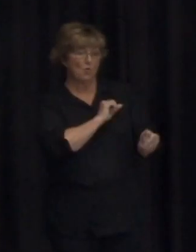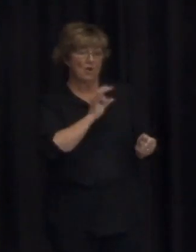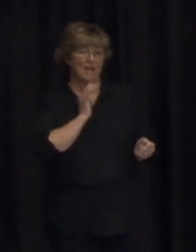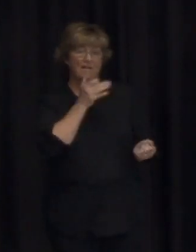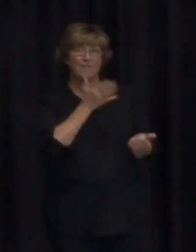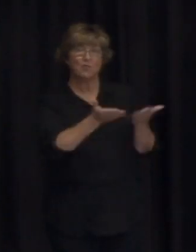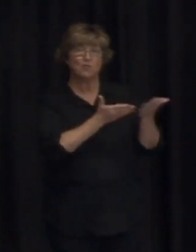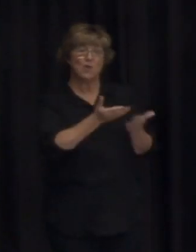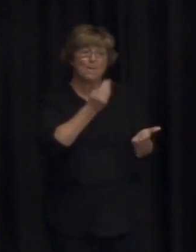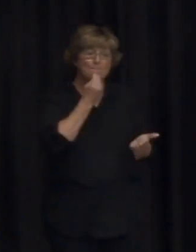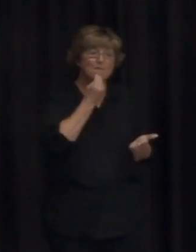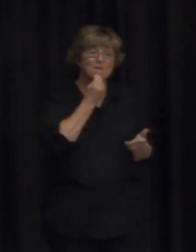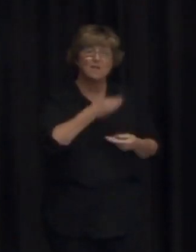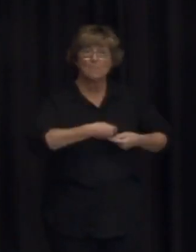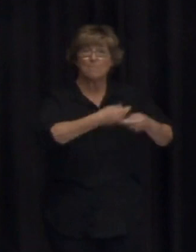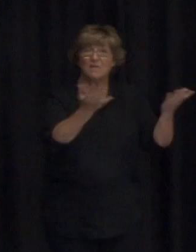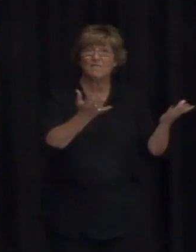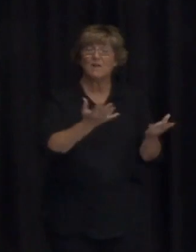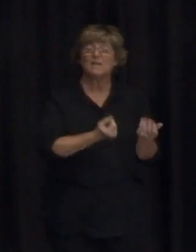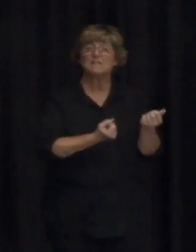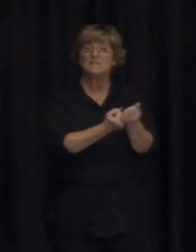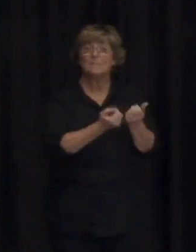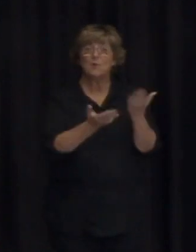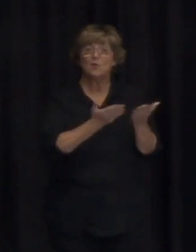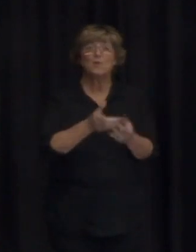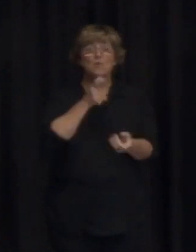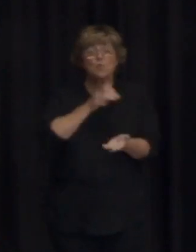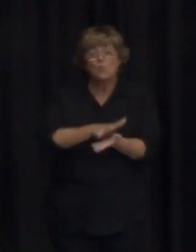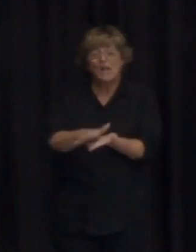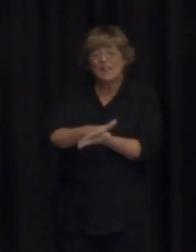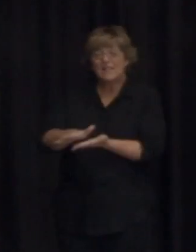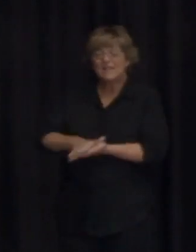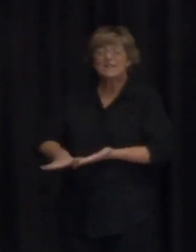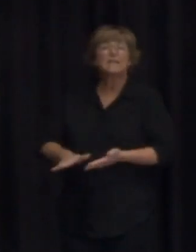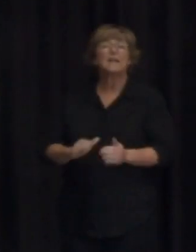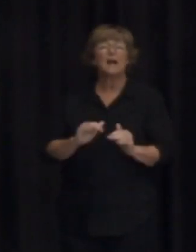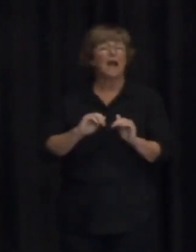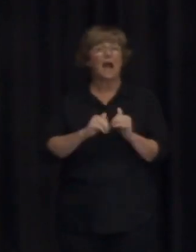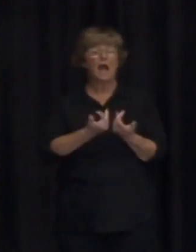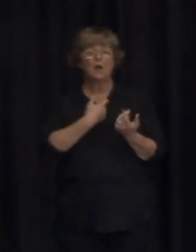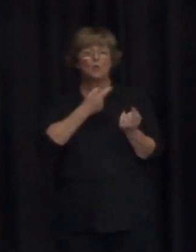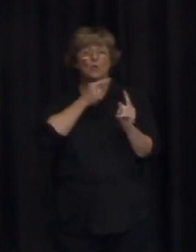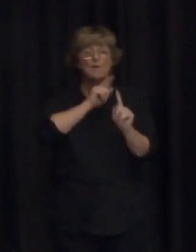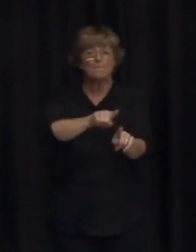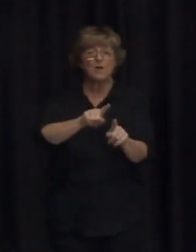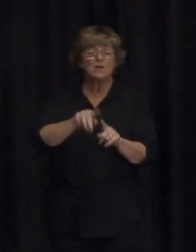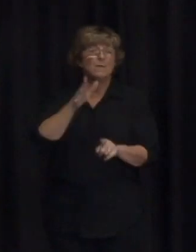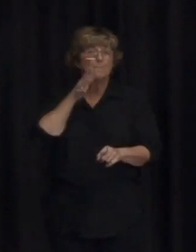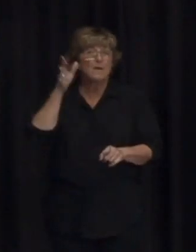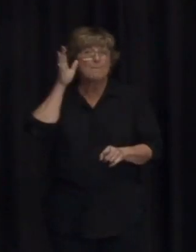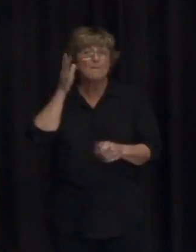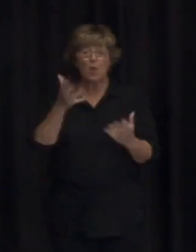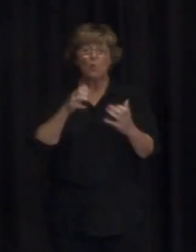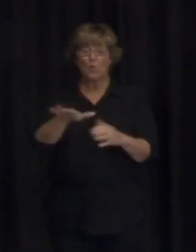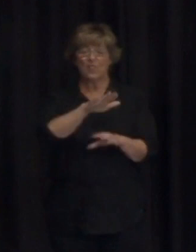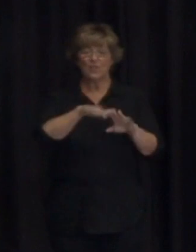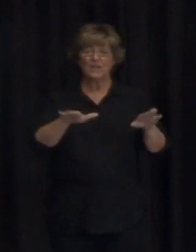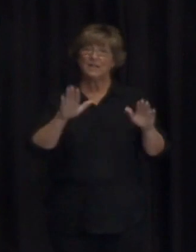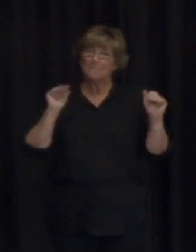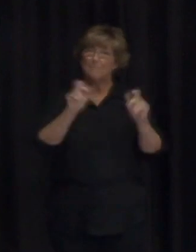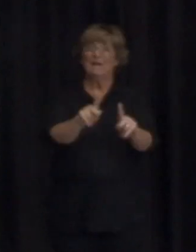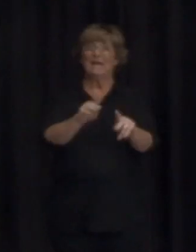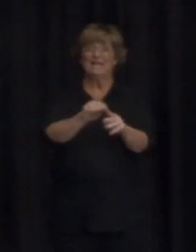meals and provide the support services, the custodians? How do we respond to parents who want their kids in